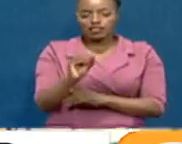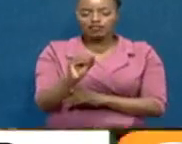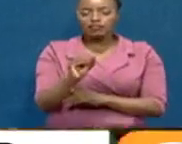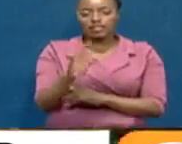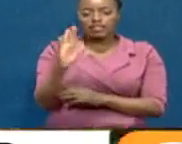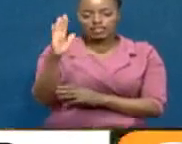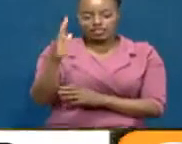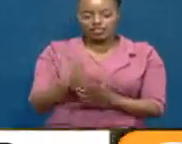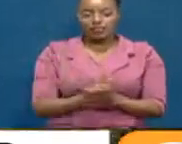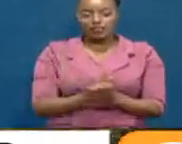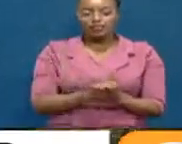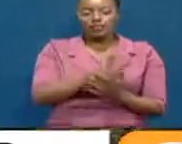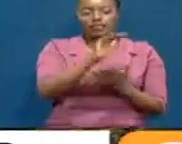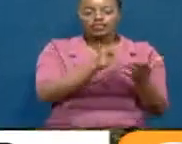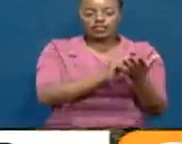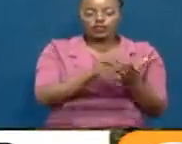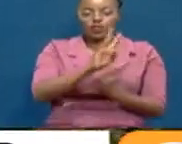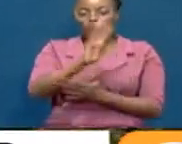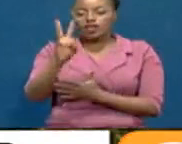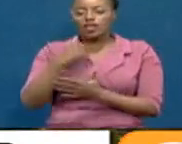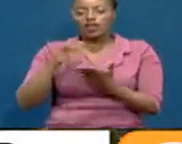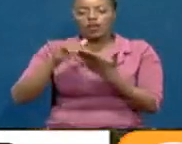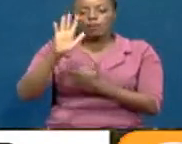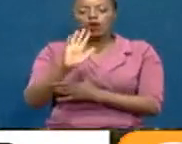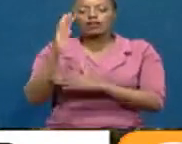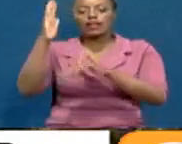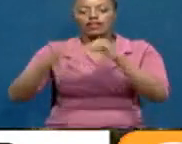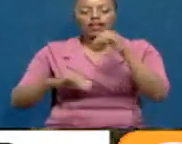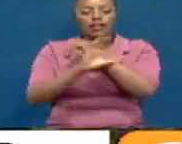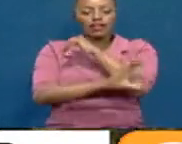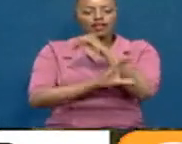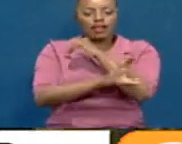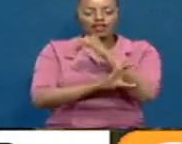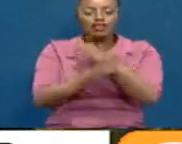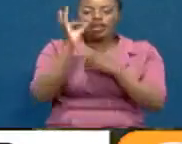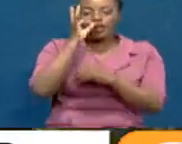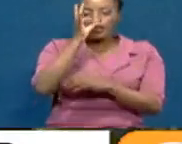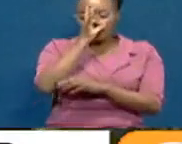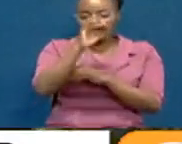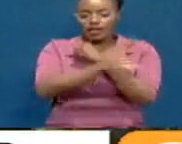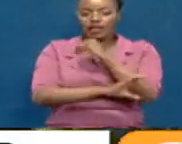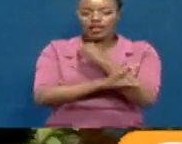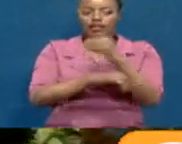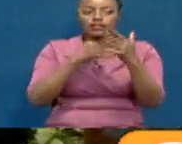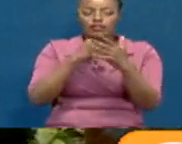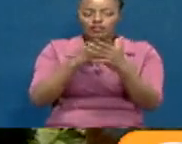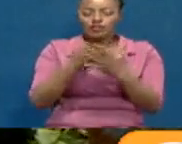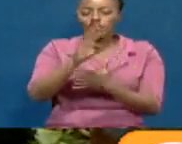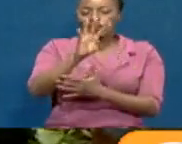cover. Central, western and coastal regions have more tree cover than the rest of the country. Nyeri County leading the list with a tree cover